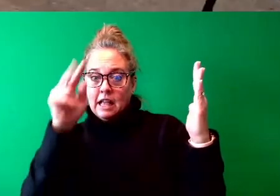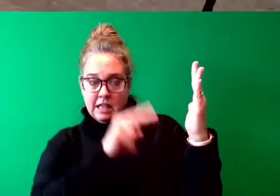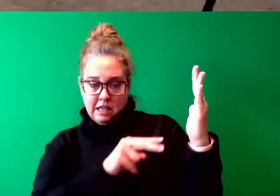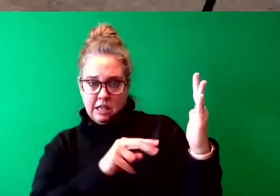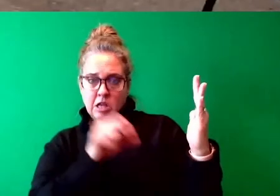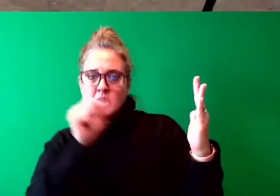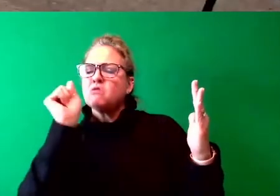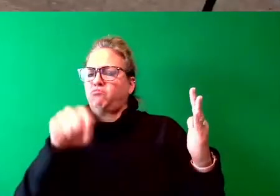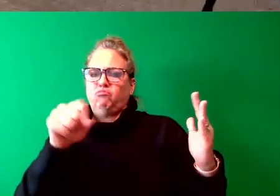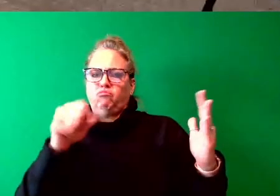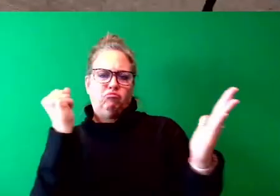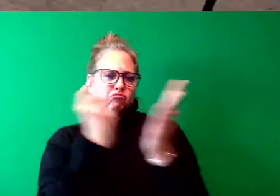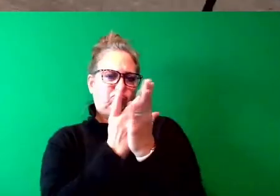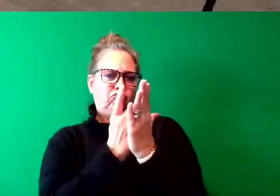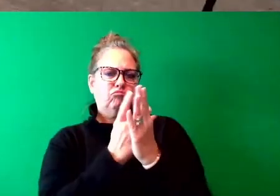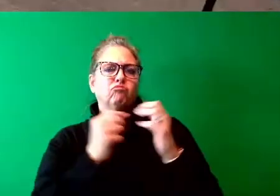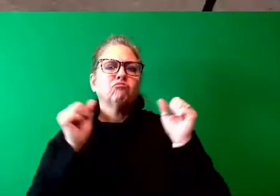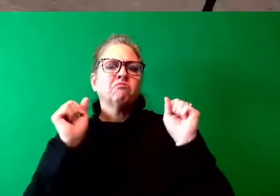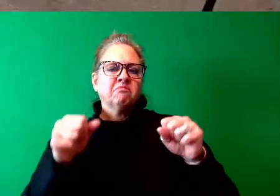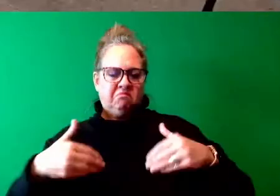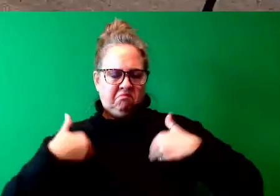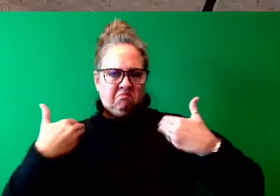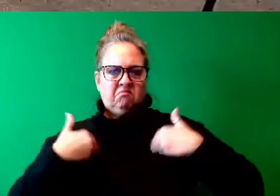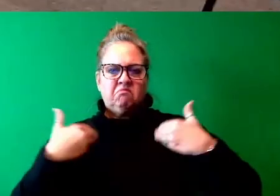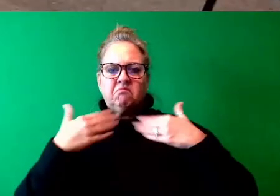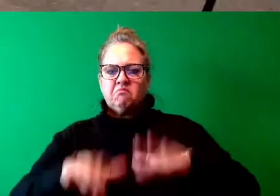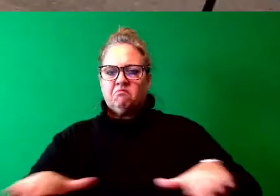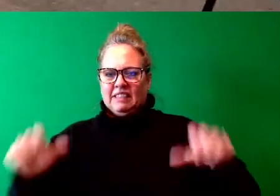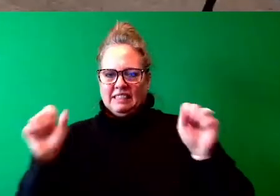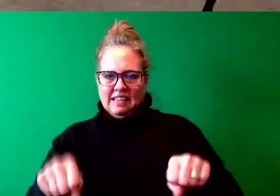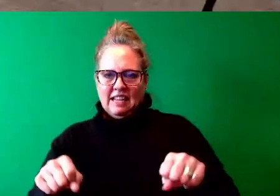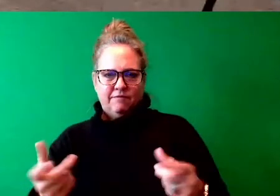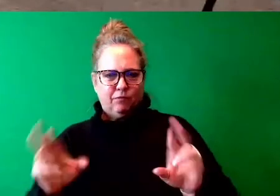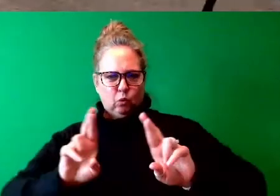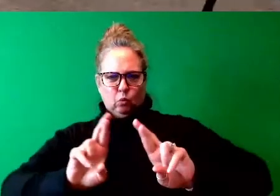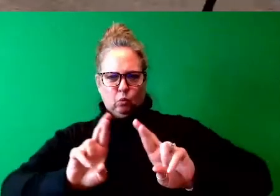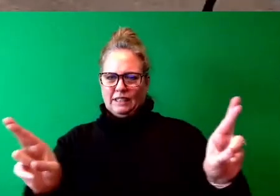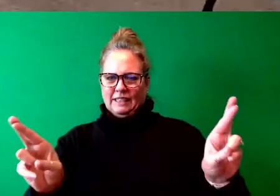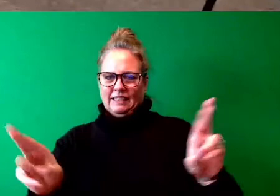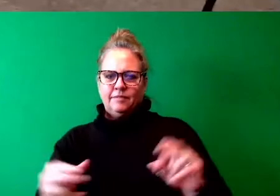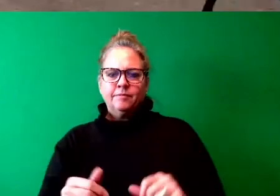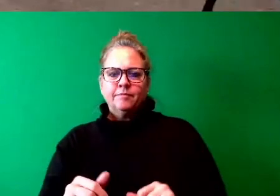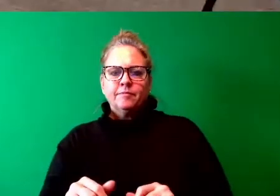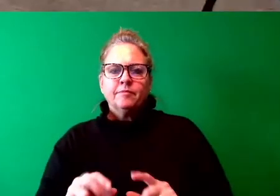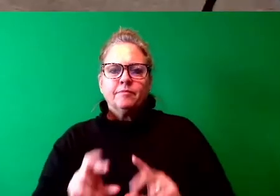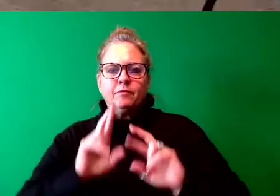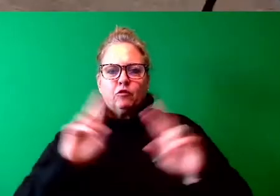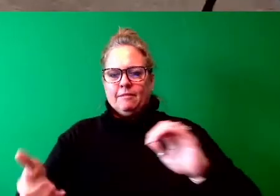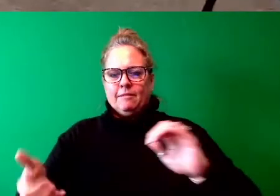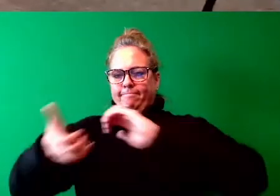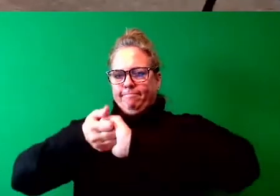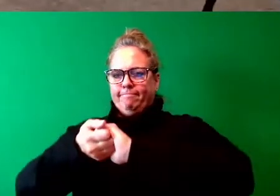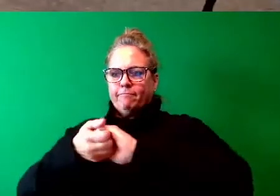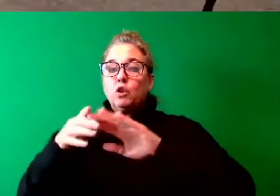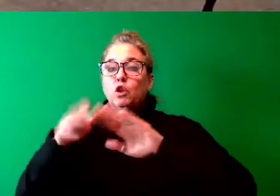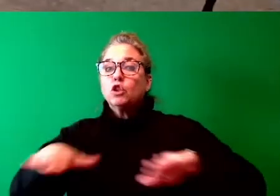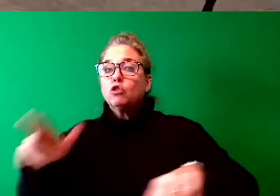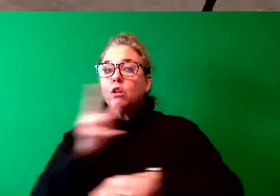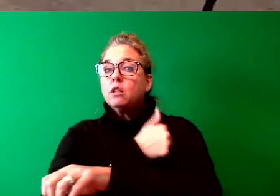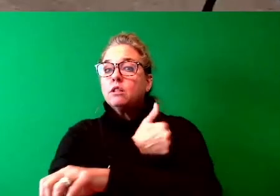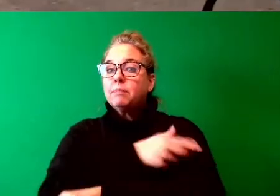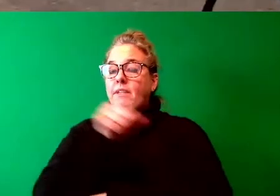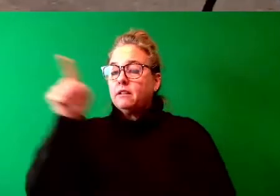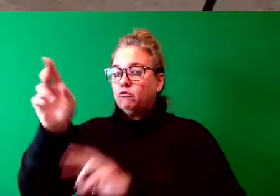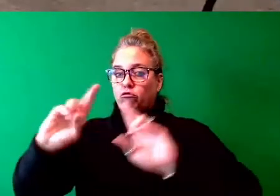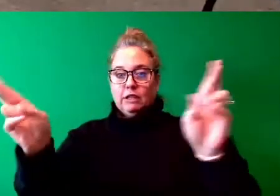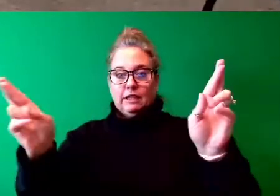emergency youth authorization for that vaccine, we will be ready to go. We are also partnering with the Children's Hospital up north, but